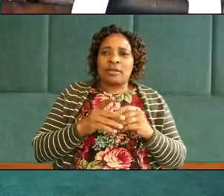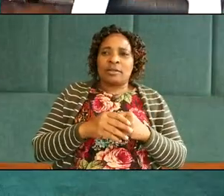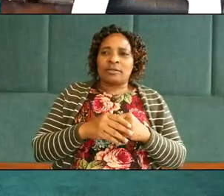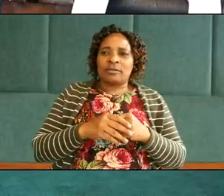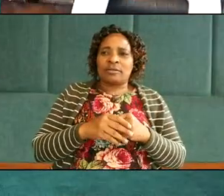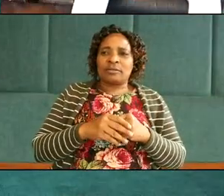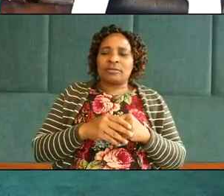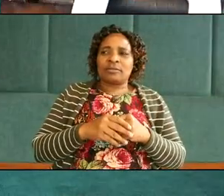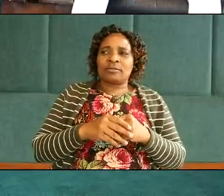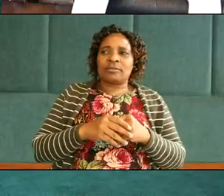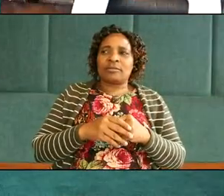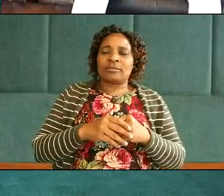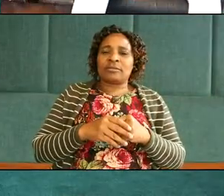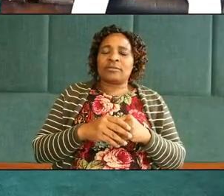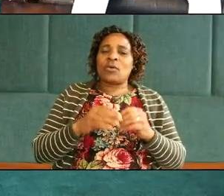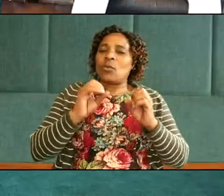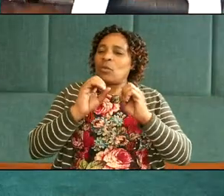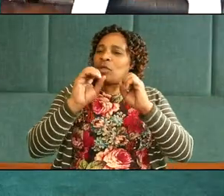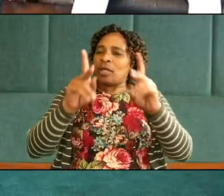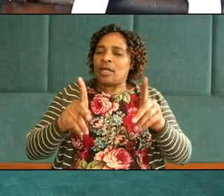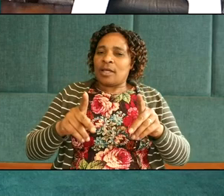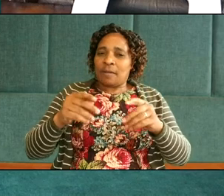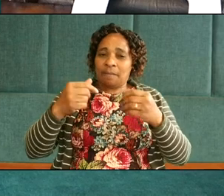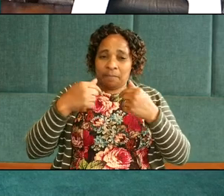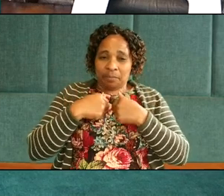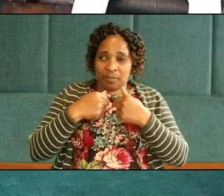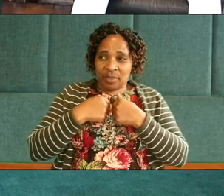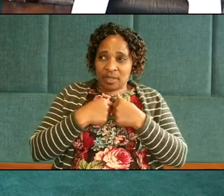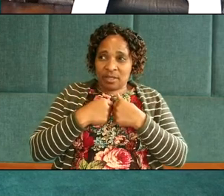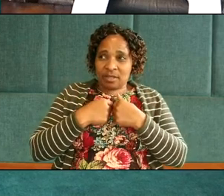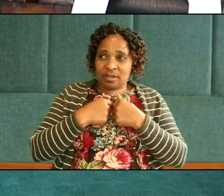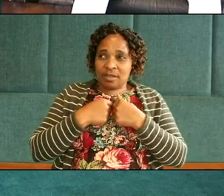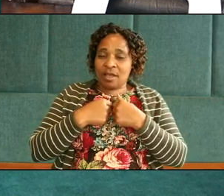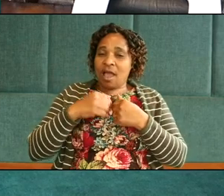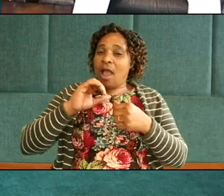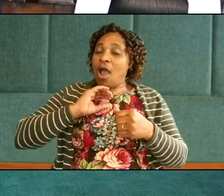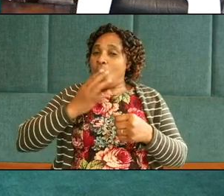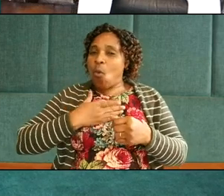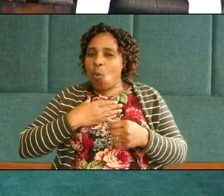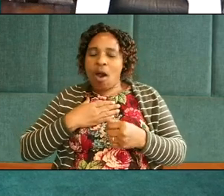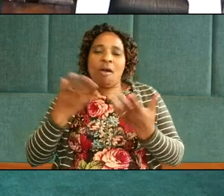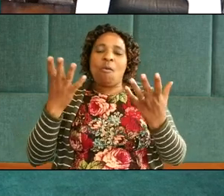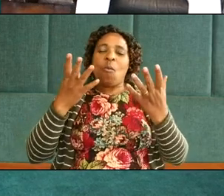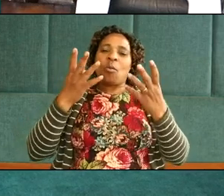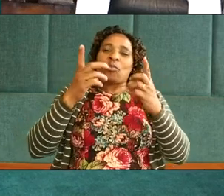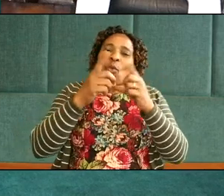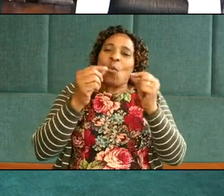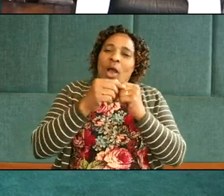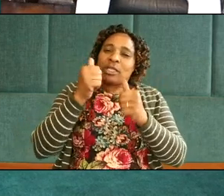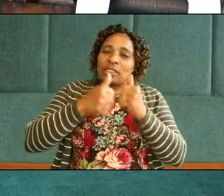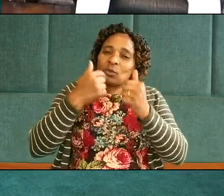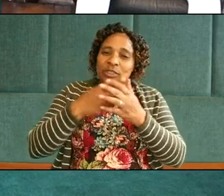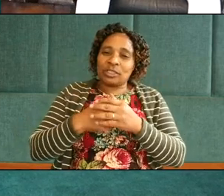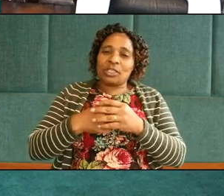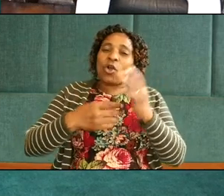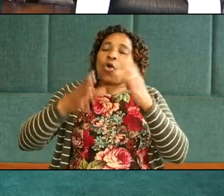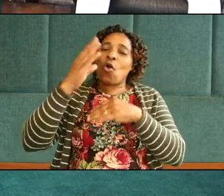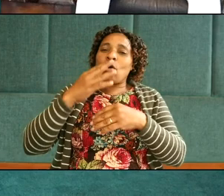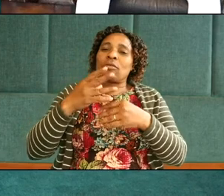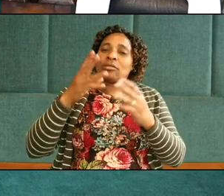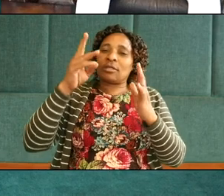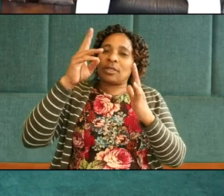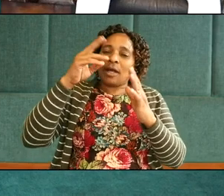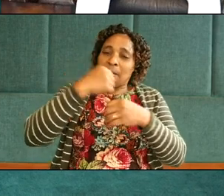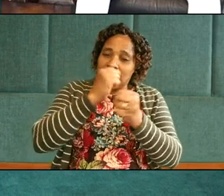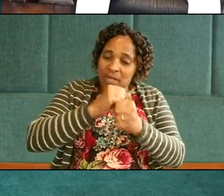candle. Flashlight. Light your candle. Go ahead. All right, so our flashlight, it reads, God has made men his